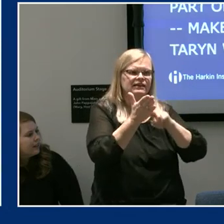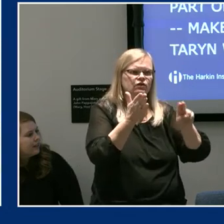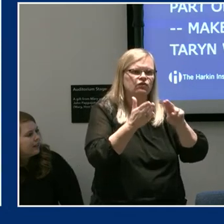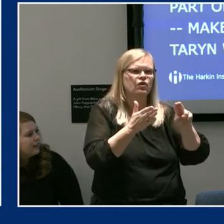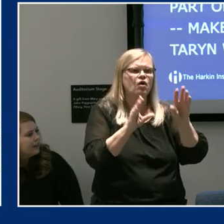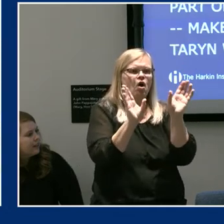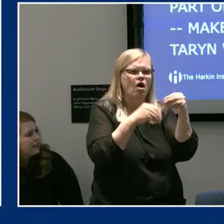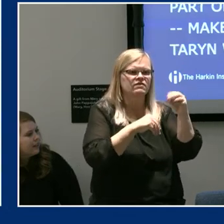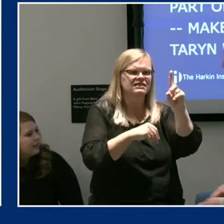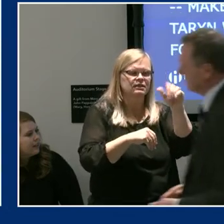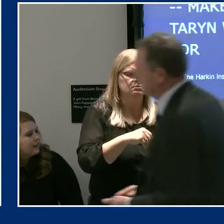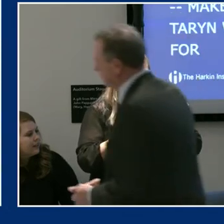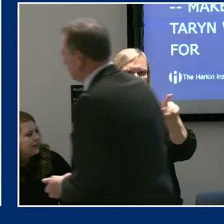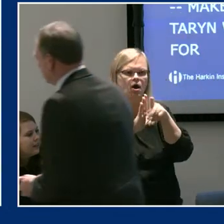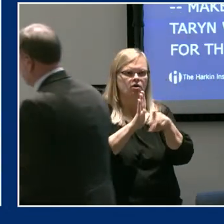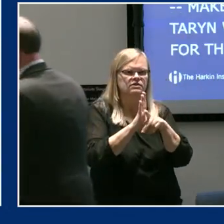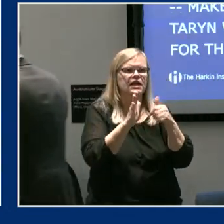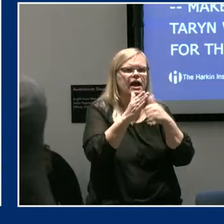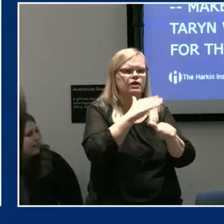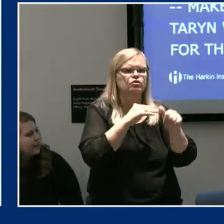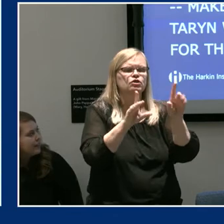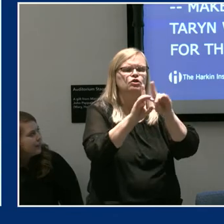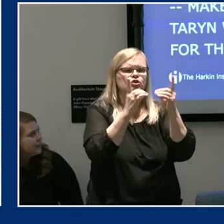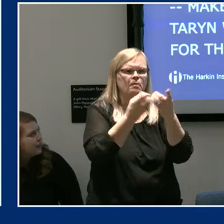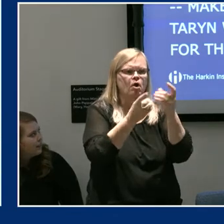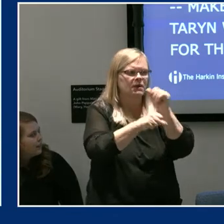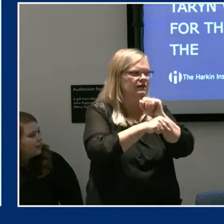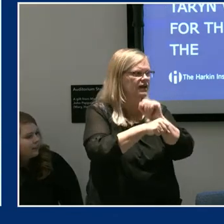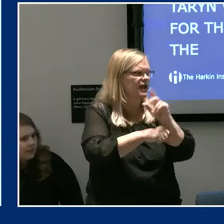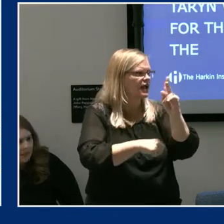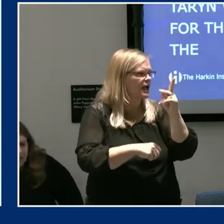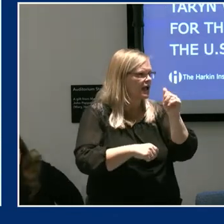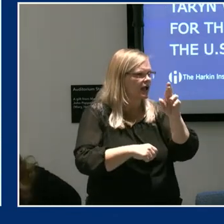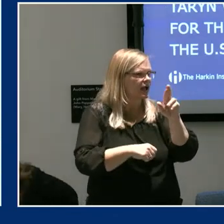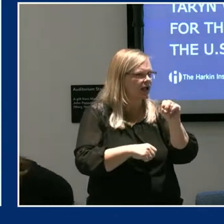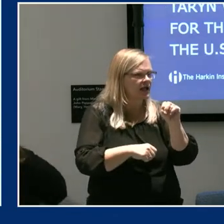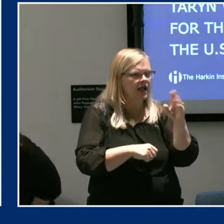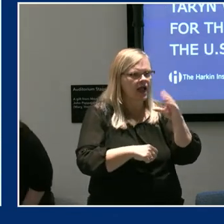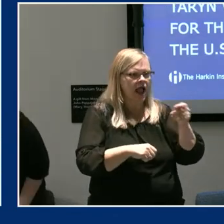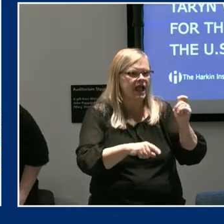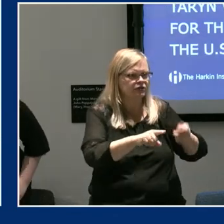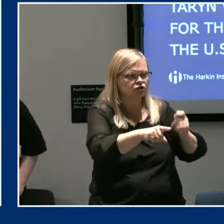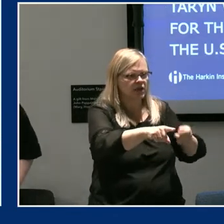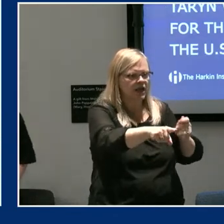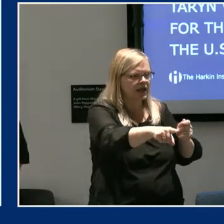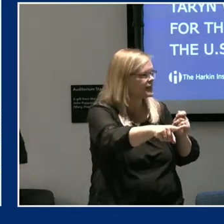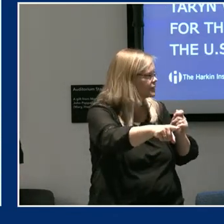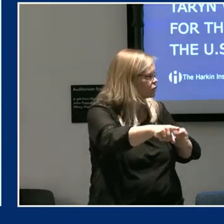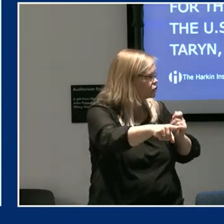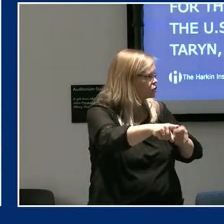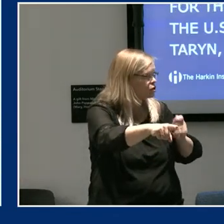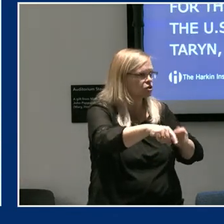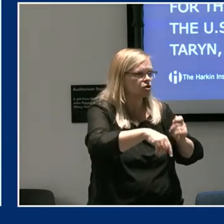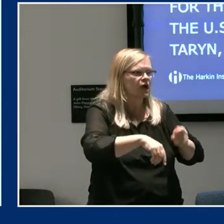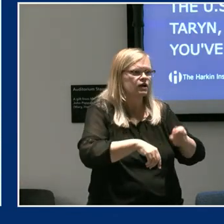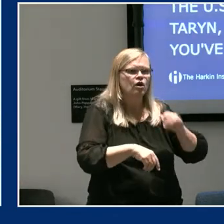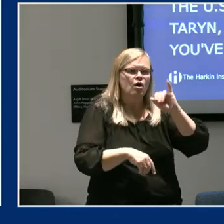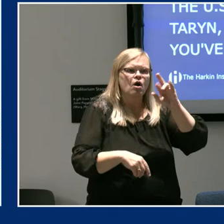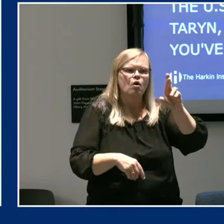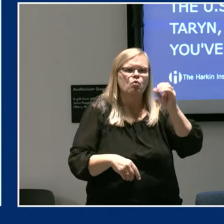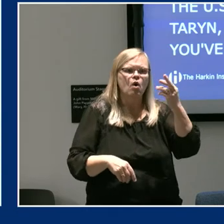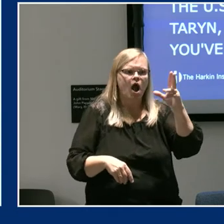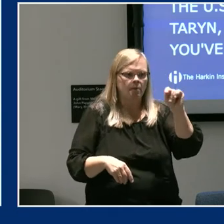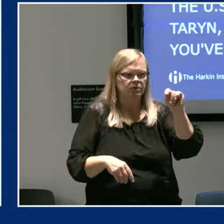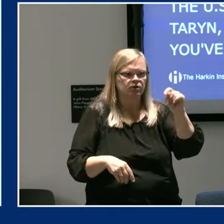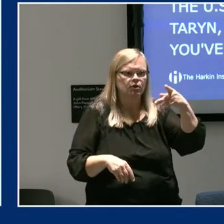Employment Policy at the U.S. Department of Labor. Taryn, welcome again to the Harkin Institute. You've been here before. And also Judge